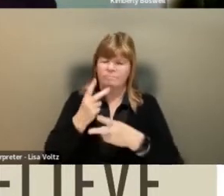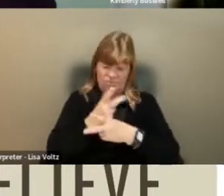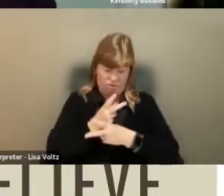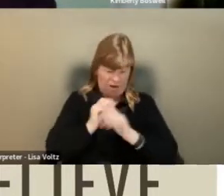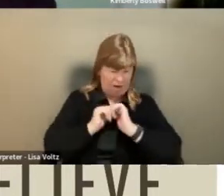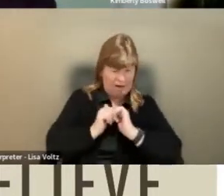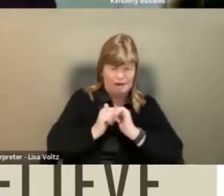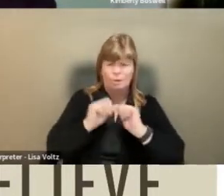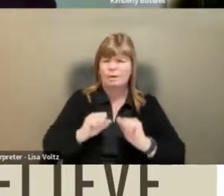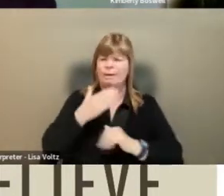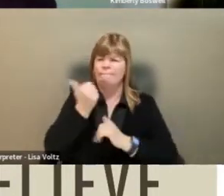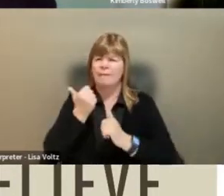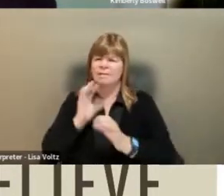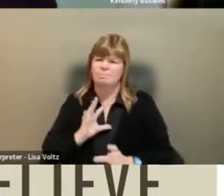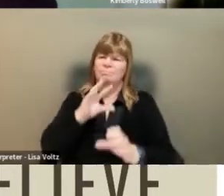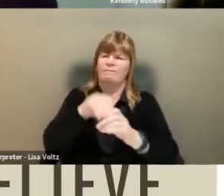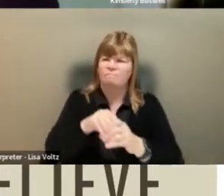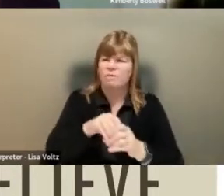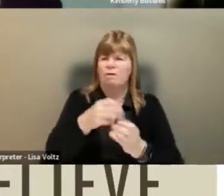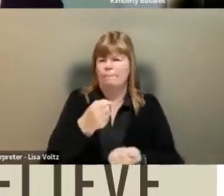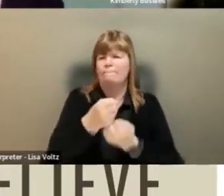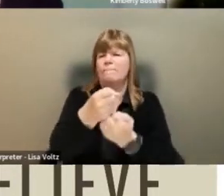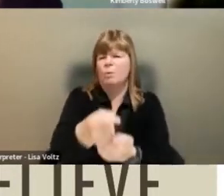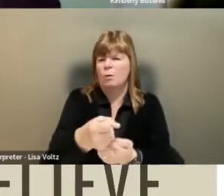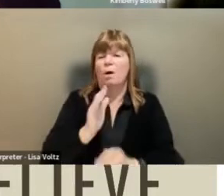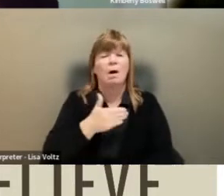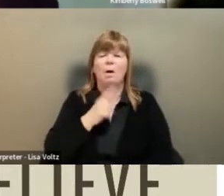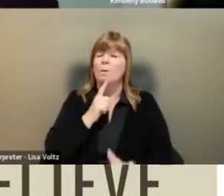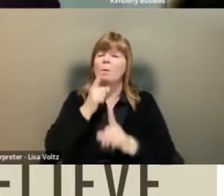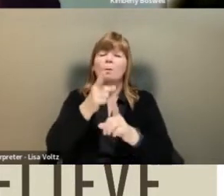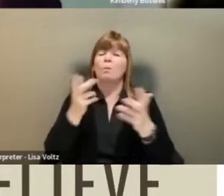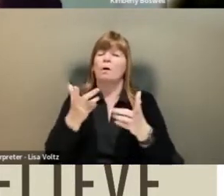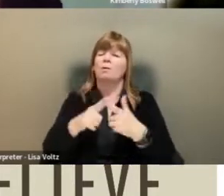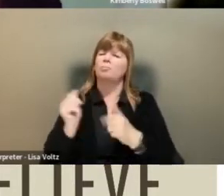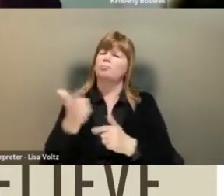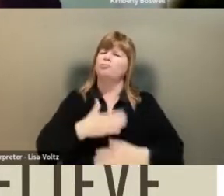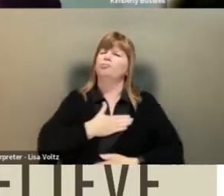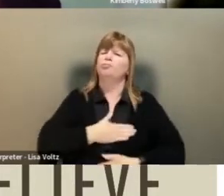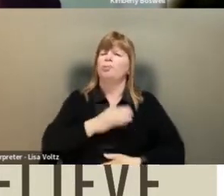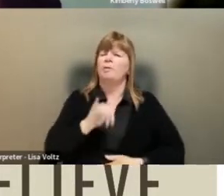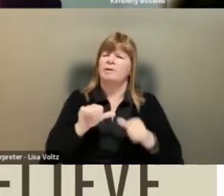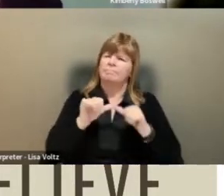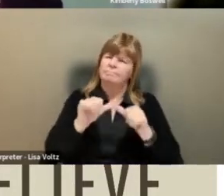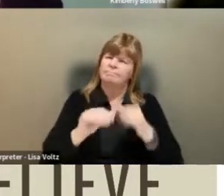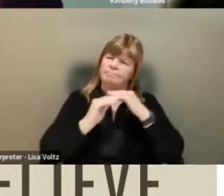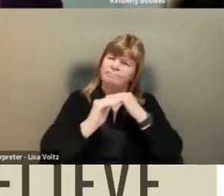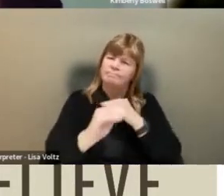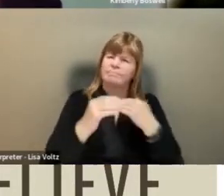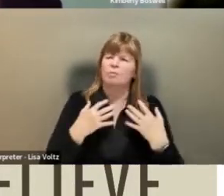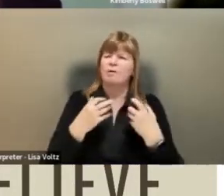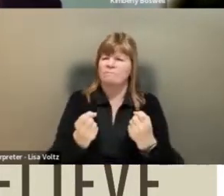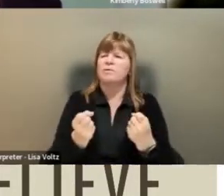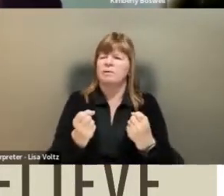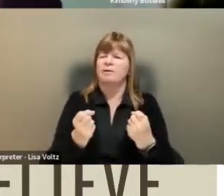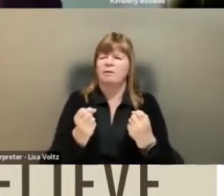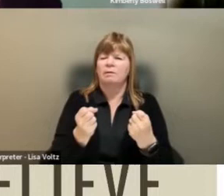best intervene. And our goal really is for everyone to enjoy that sustained recovery and